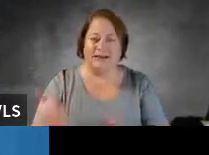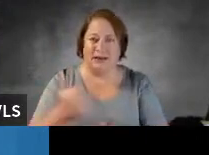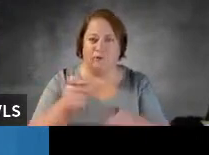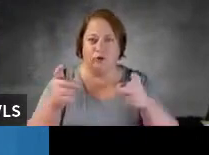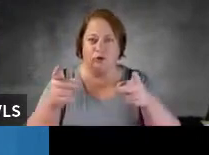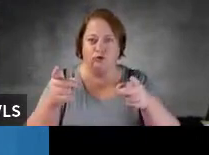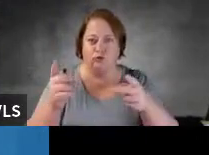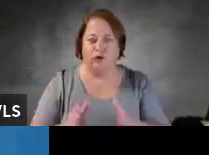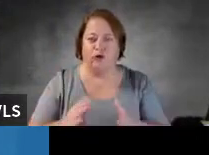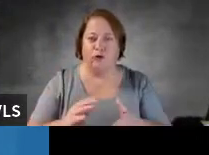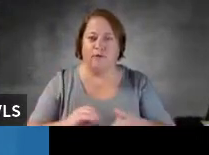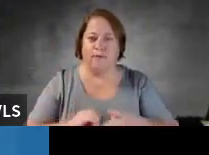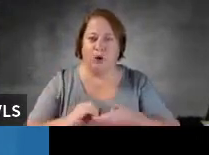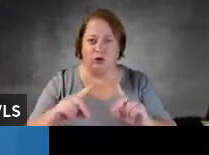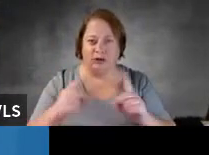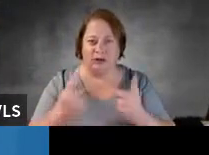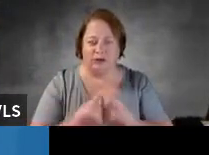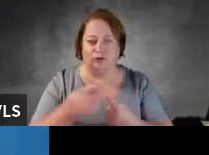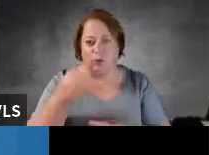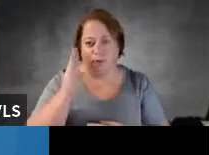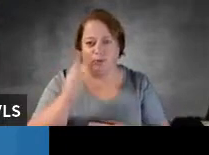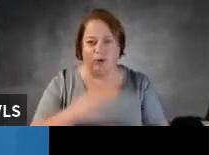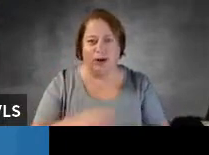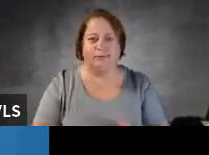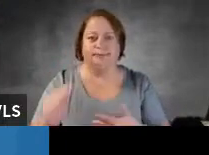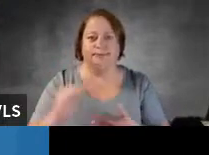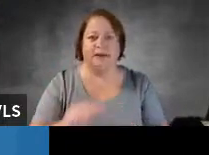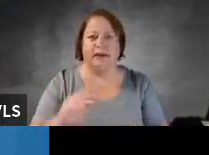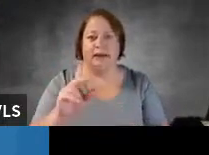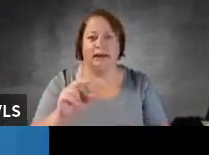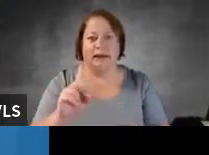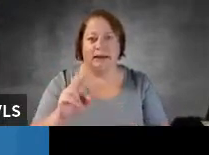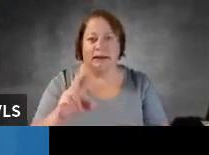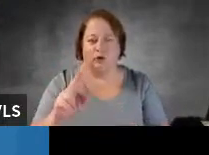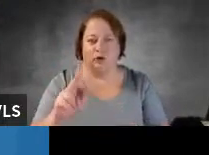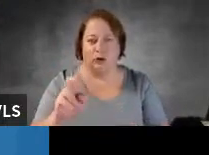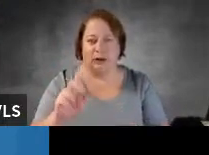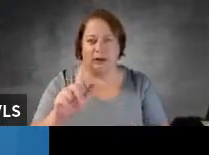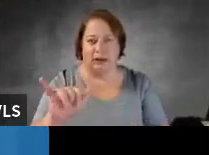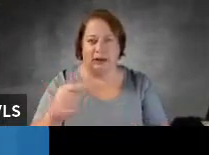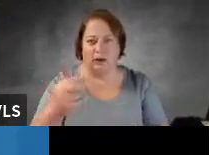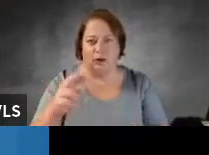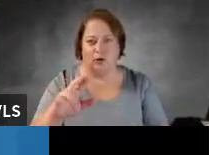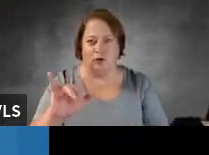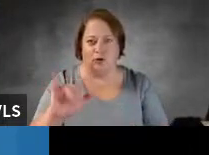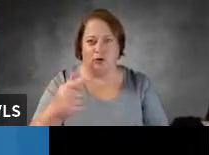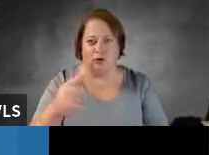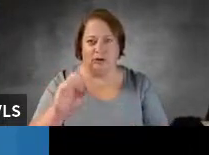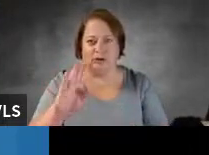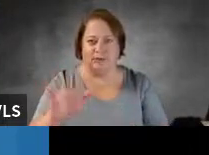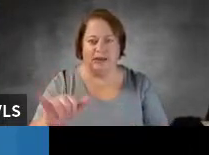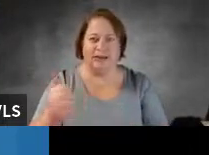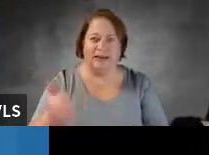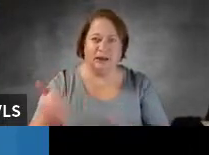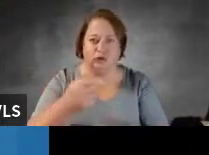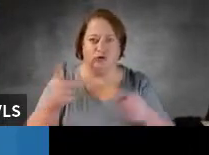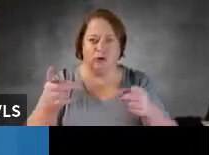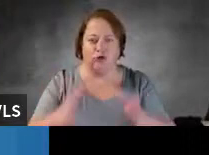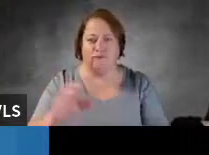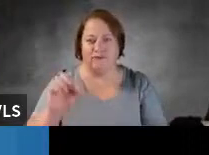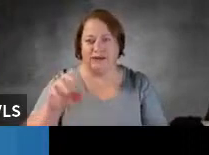in this some of this information. Dr. Kelly Grigsby is our Executive Director of our SSD Schools and